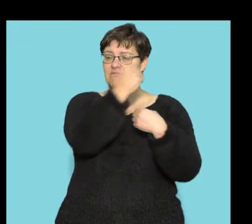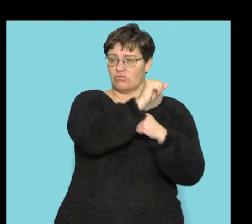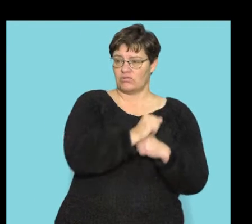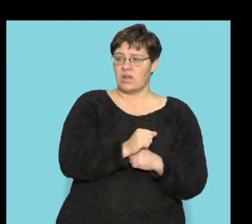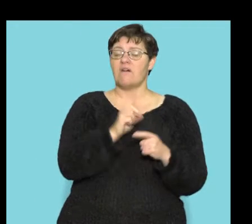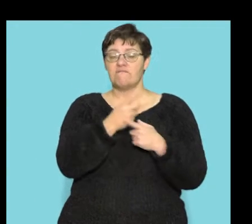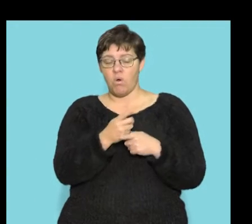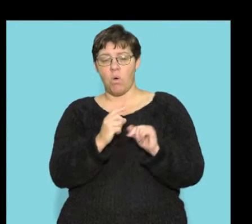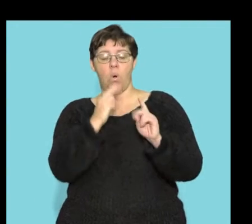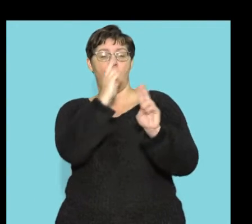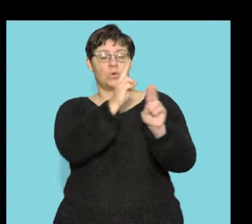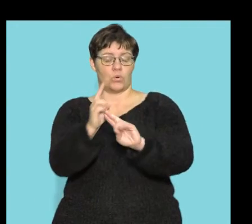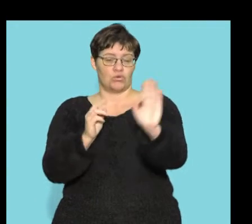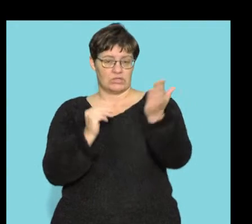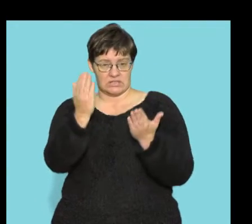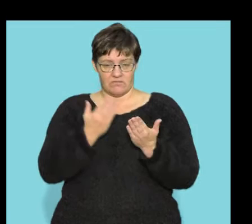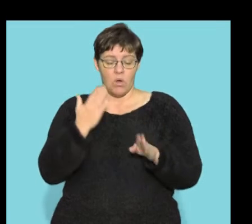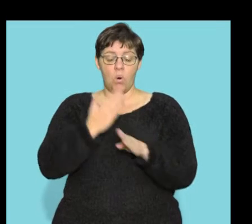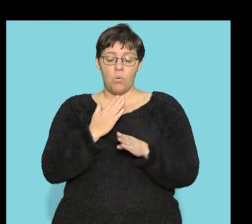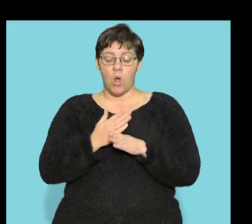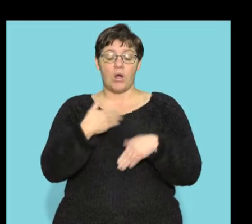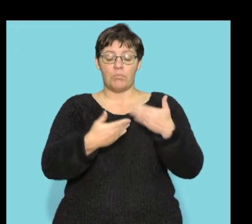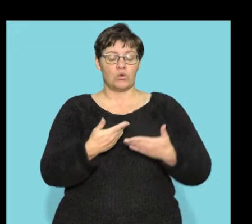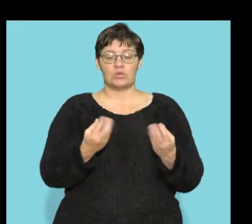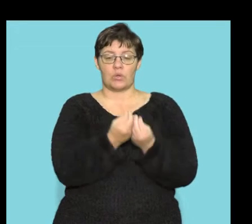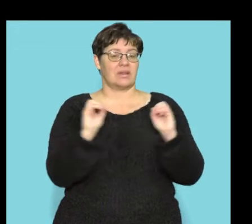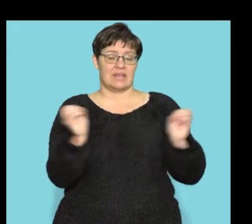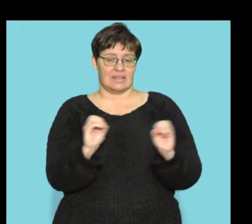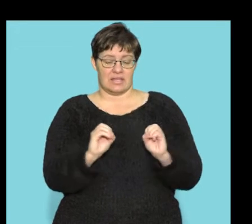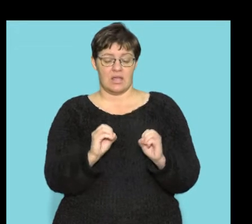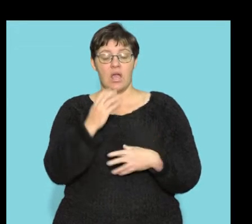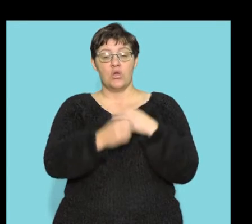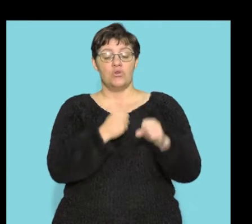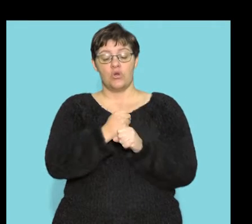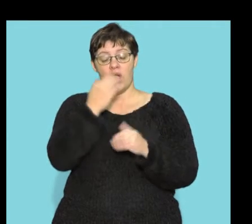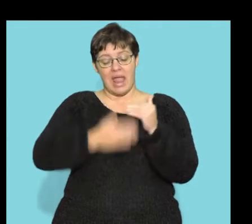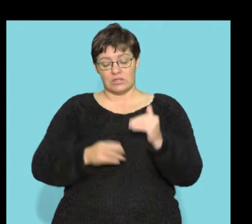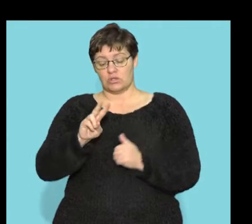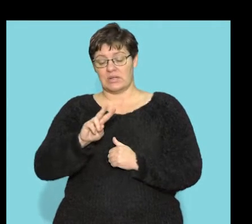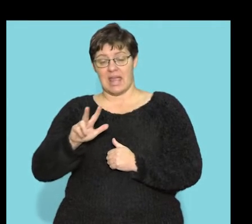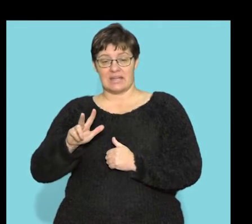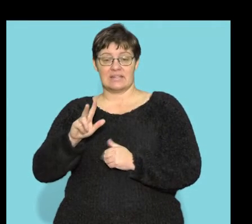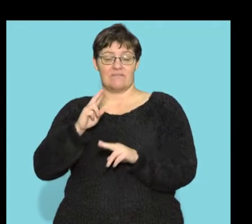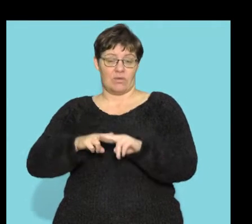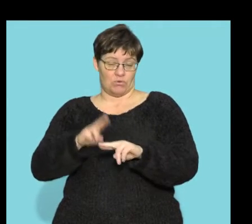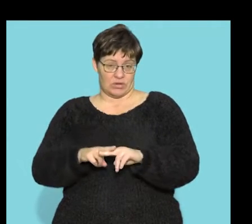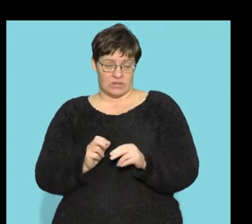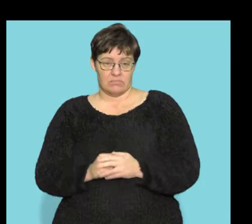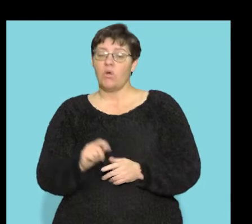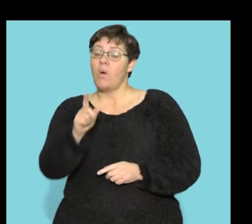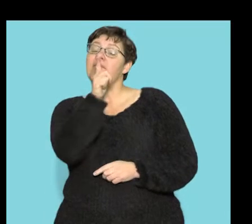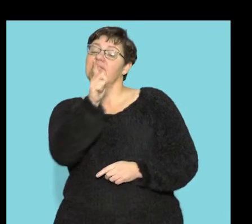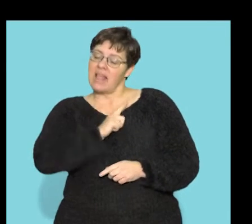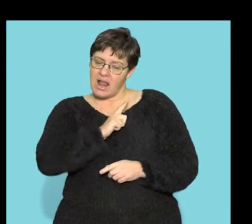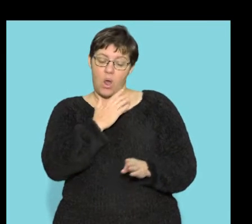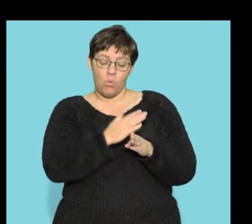orders received. There is no work in progress stock. The year end is the 28th of February. So in this case, they're telling you there is no